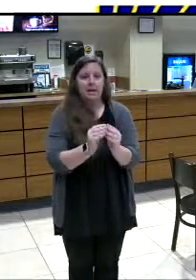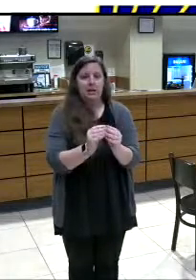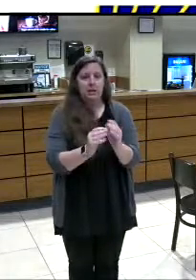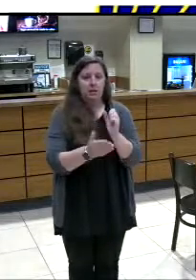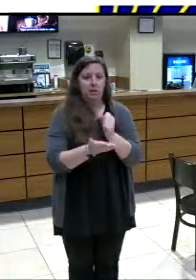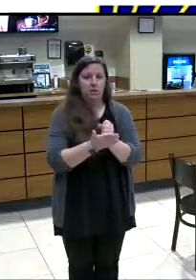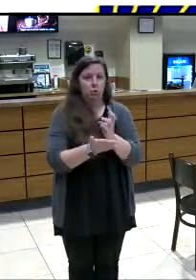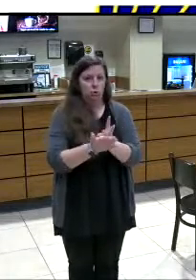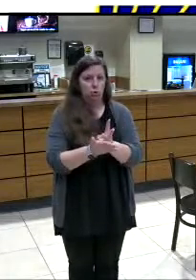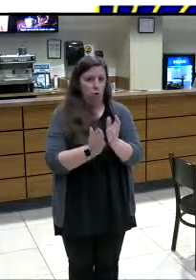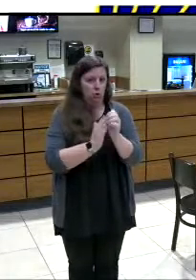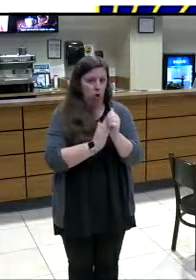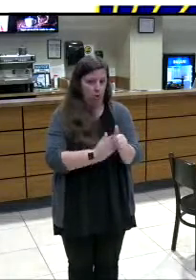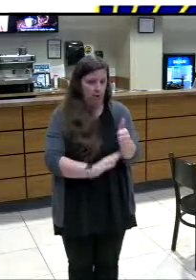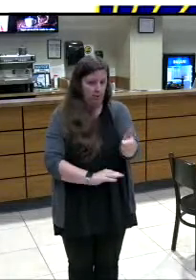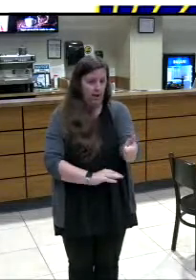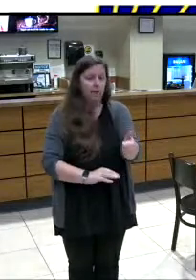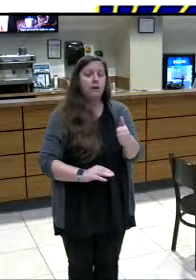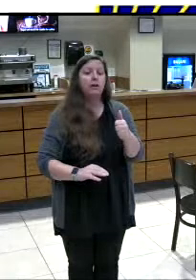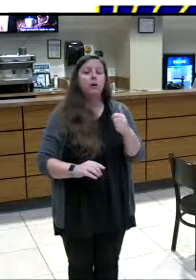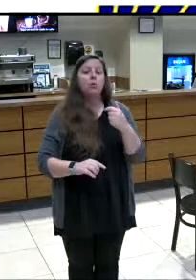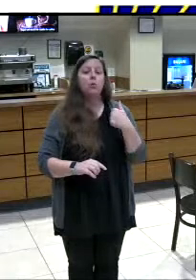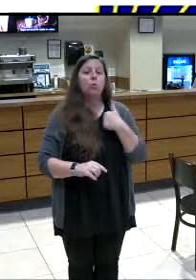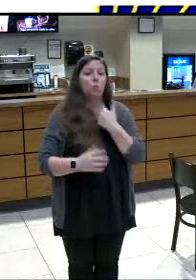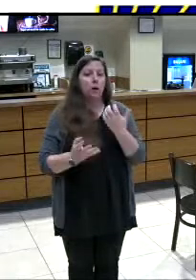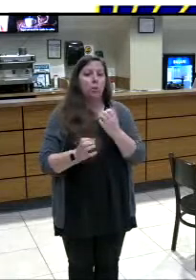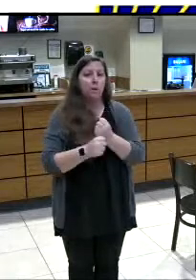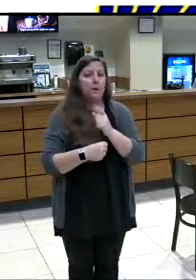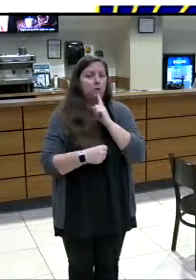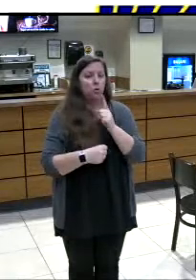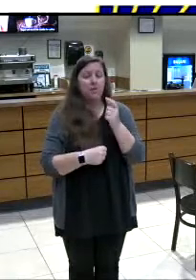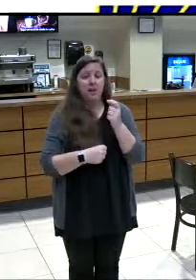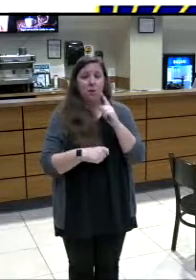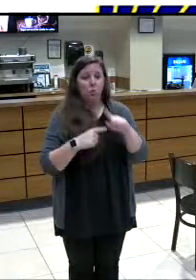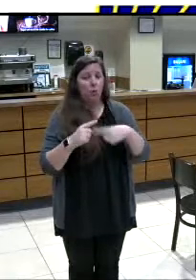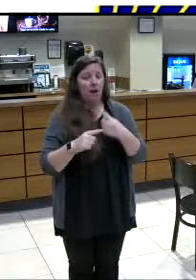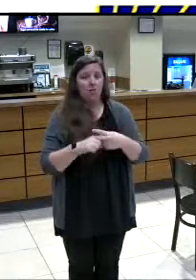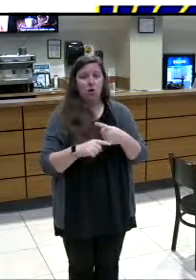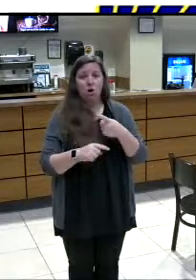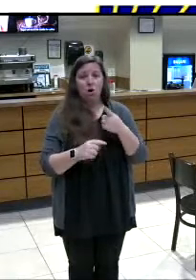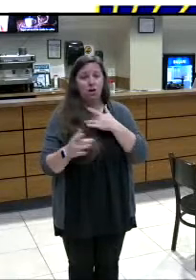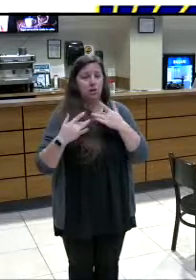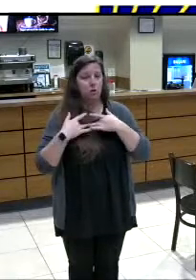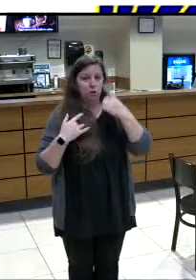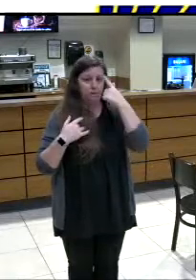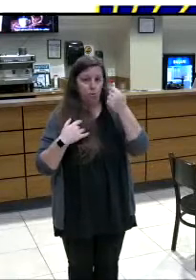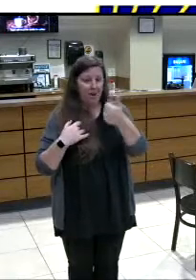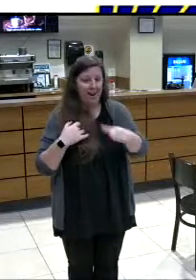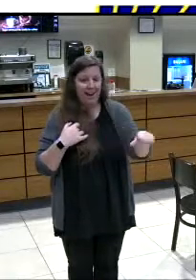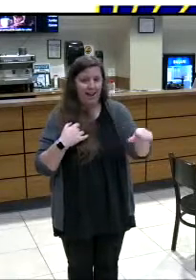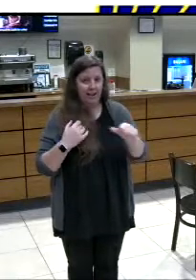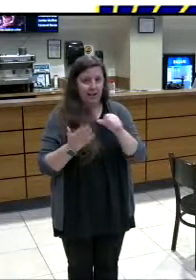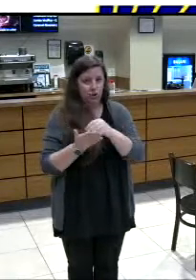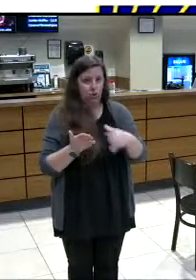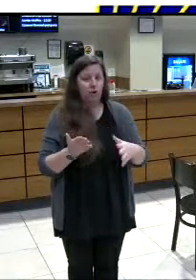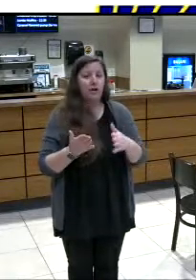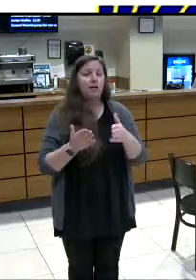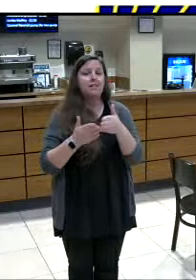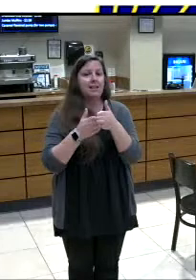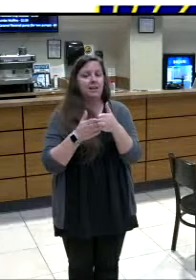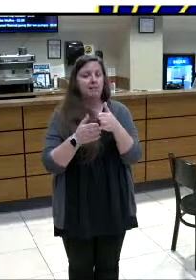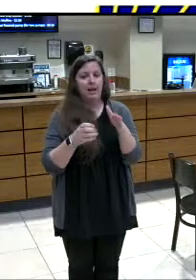are concerns for any student, that the entire support team within that building, which also includes